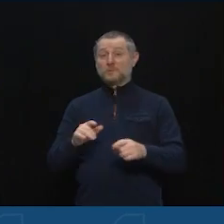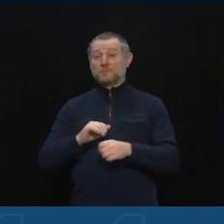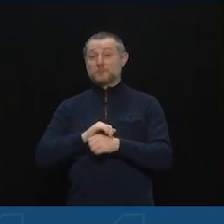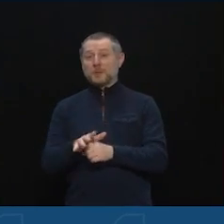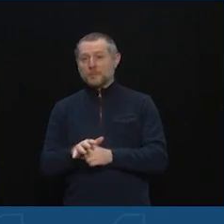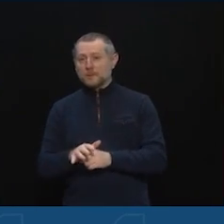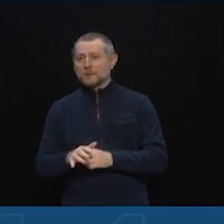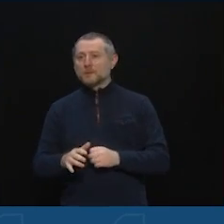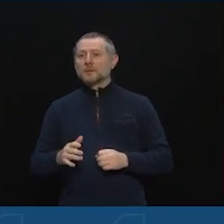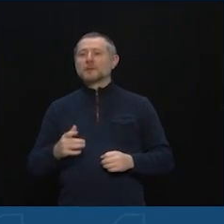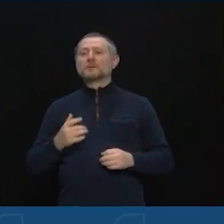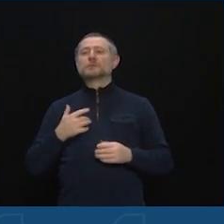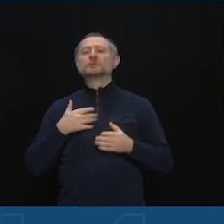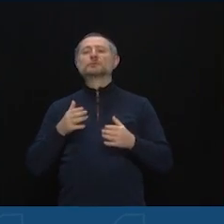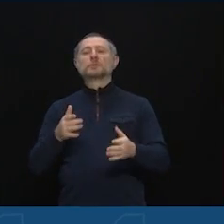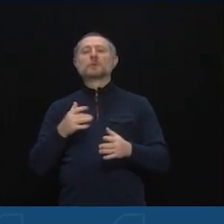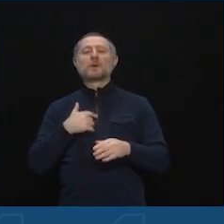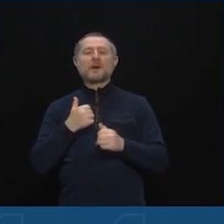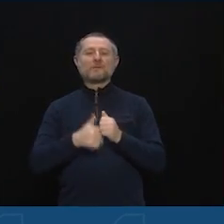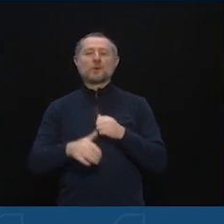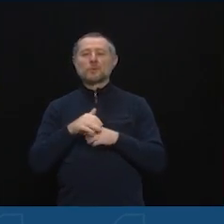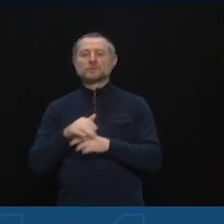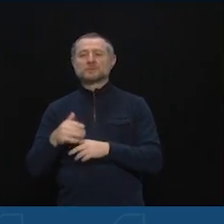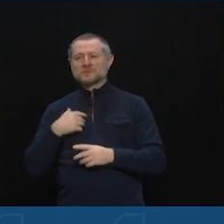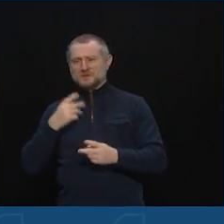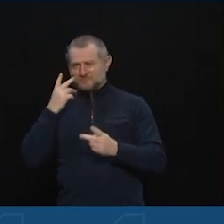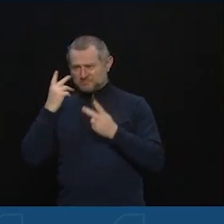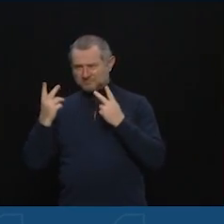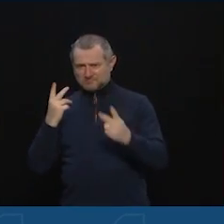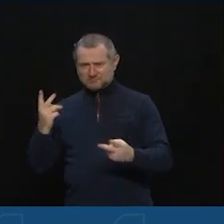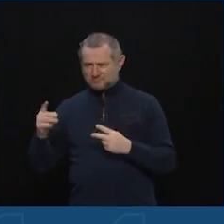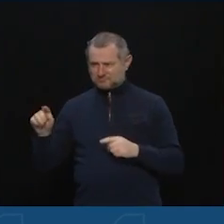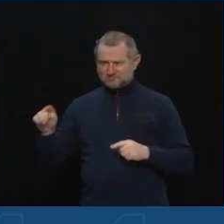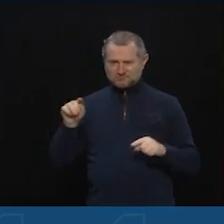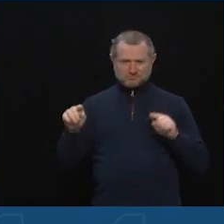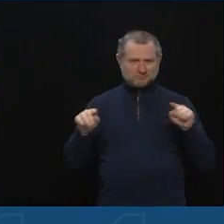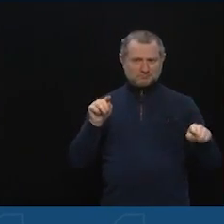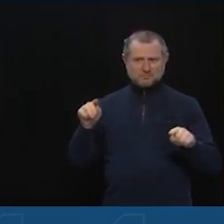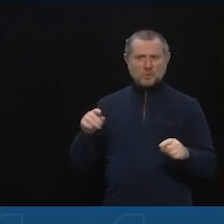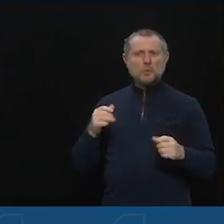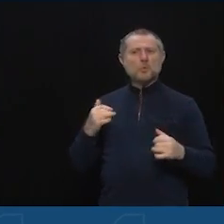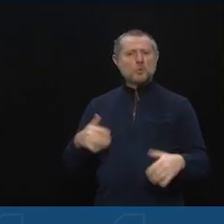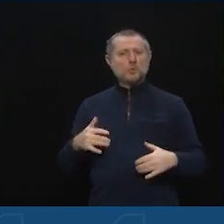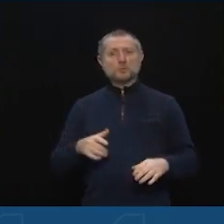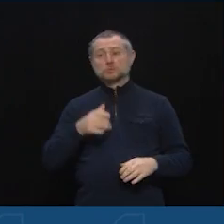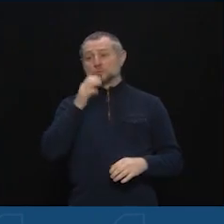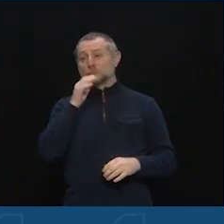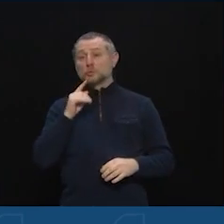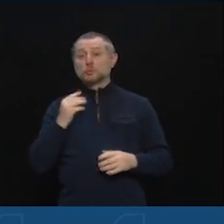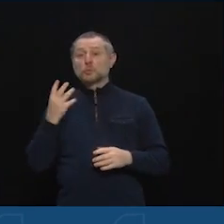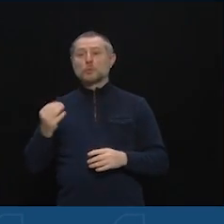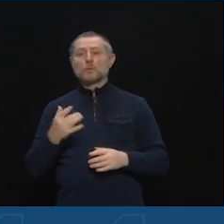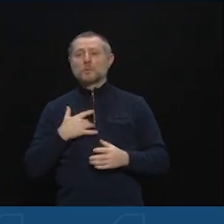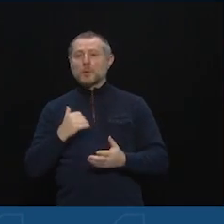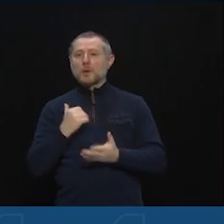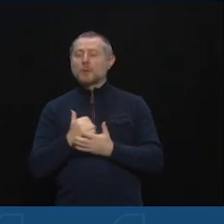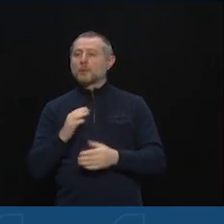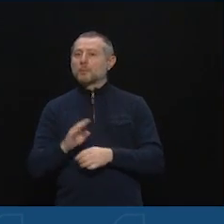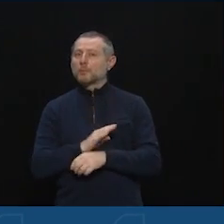in the street most nights, and I saw firsthand the lifeline that drinks to go gave to the small businesses. But I also saw